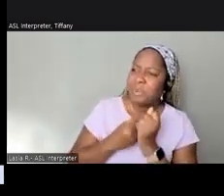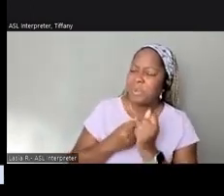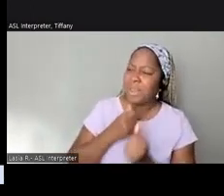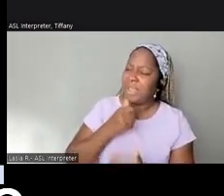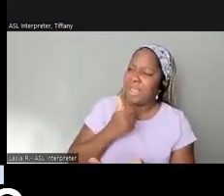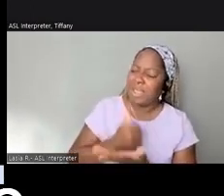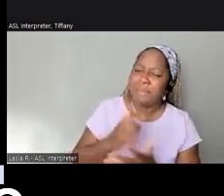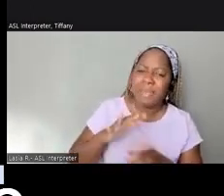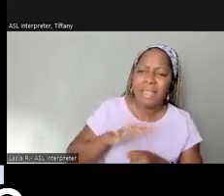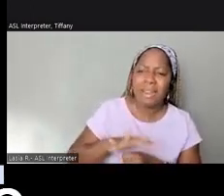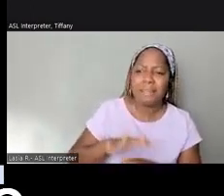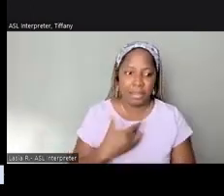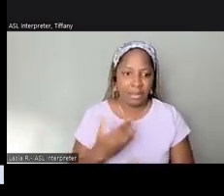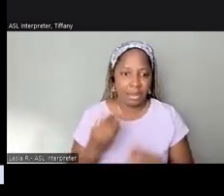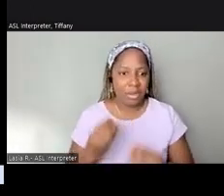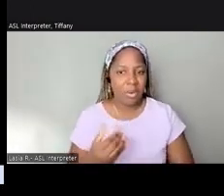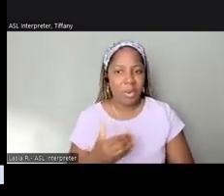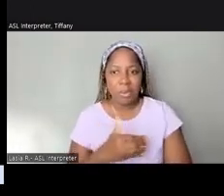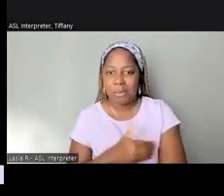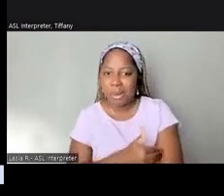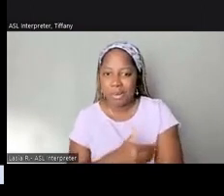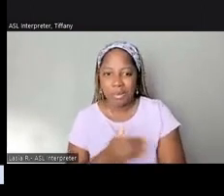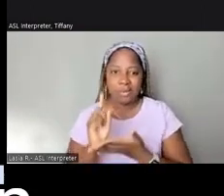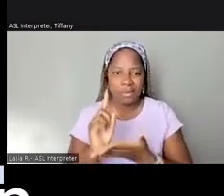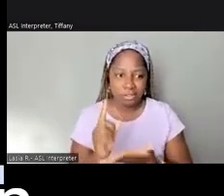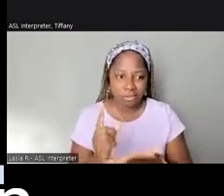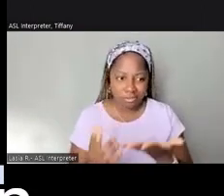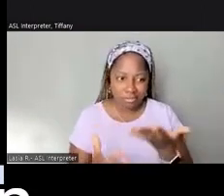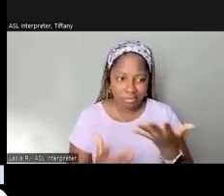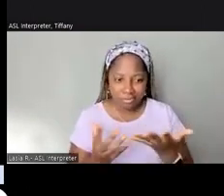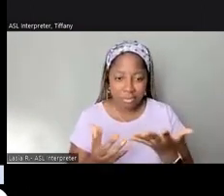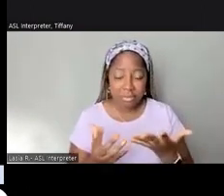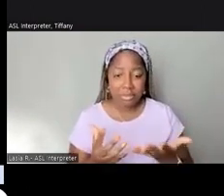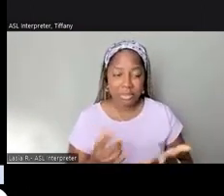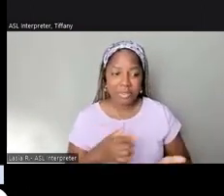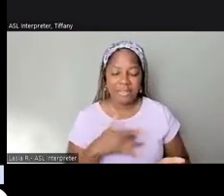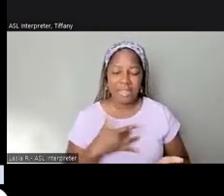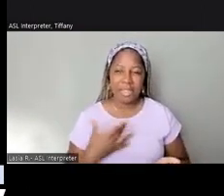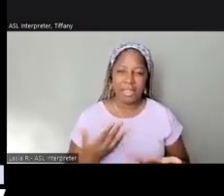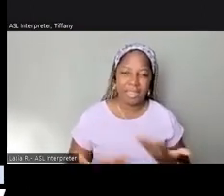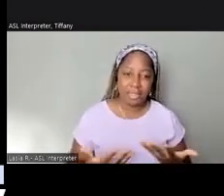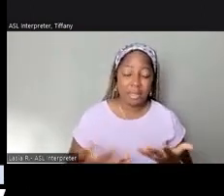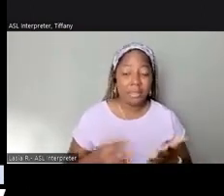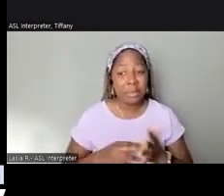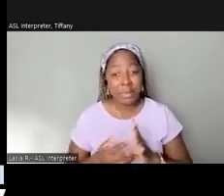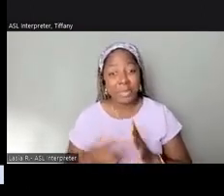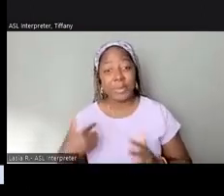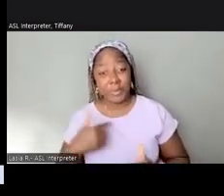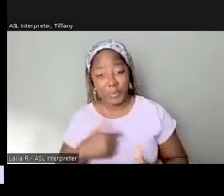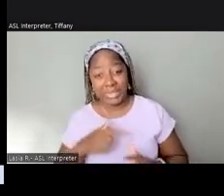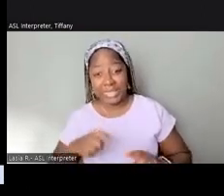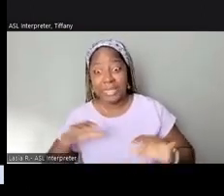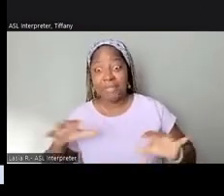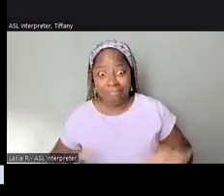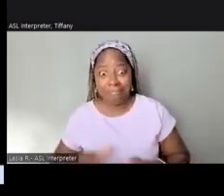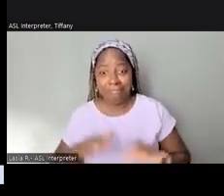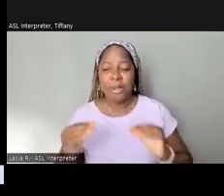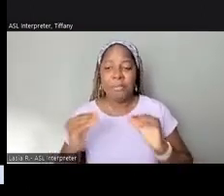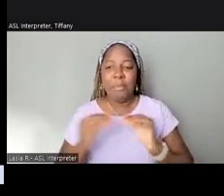they don't have the power and the privilege of that dominant culture. And so what that means on the ground level is that we have to do more advocacy. We have